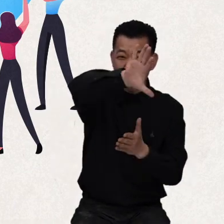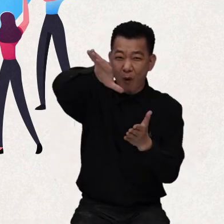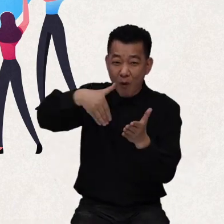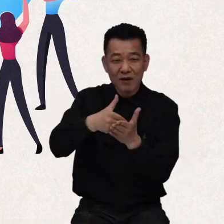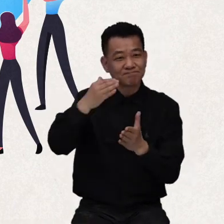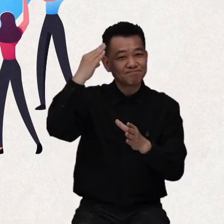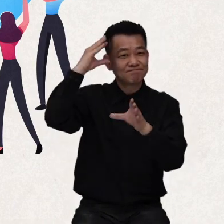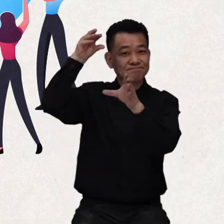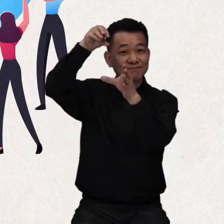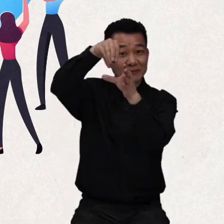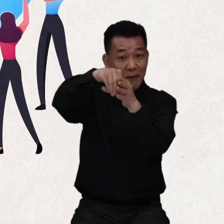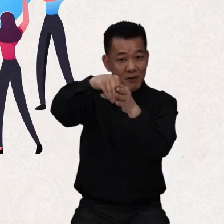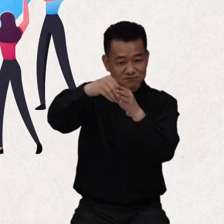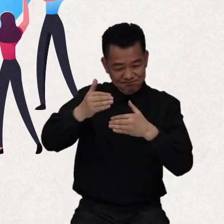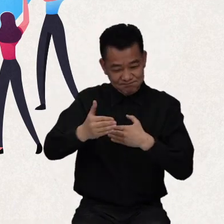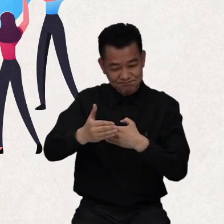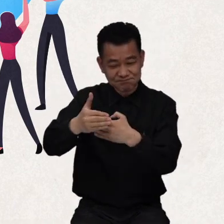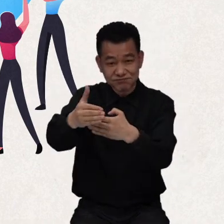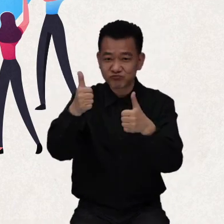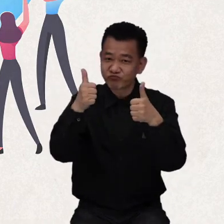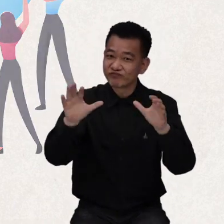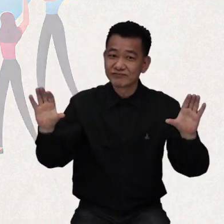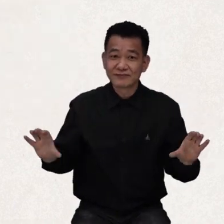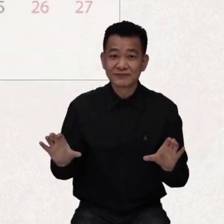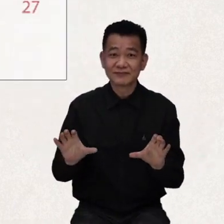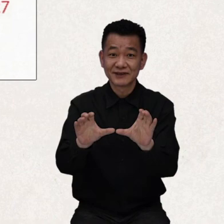national, regional, and international levels.